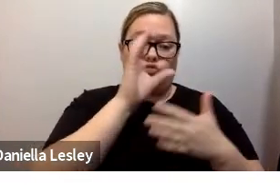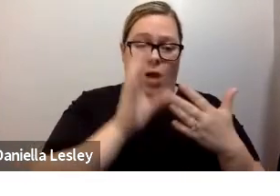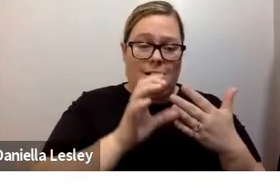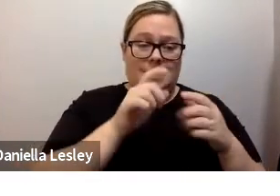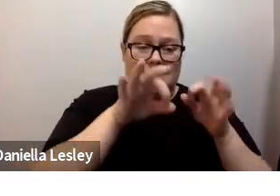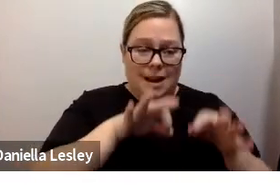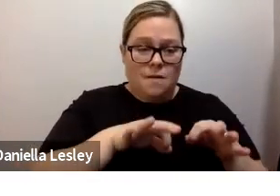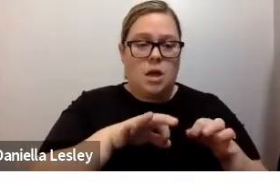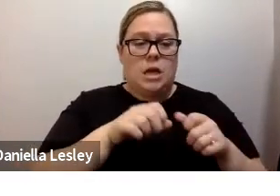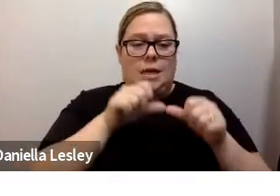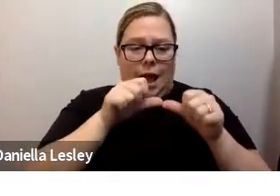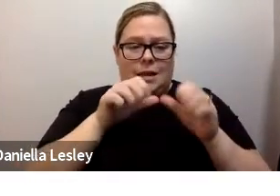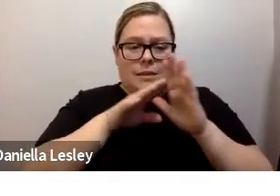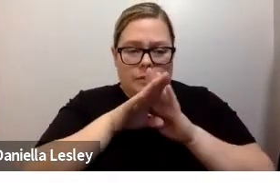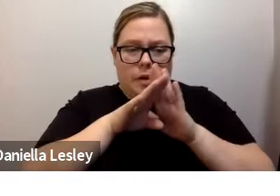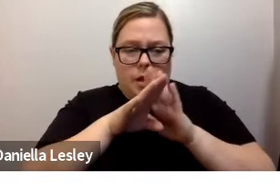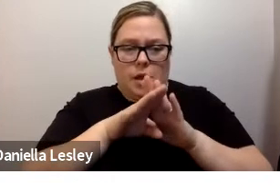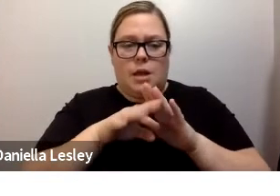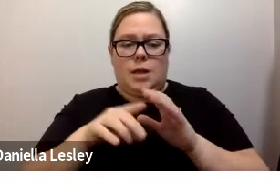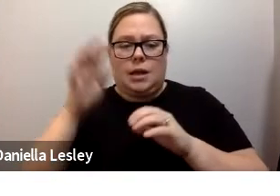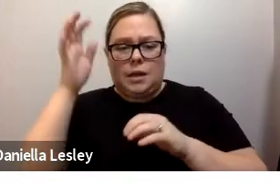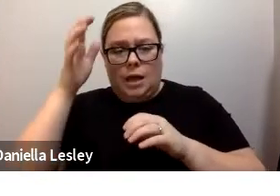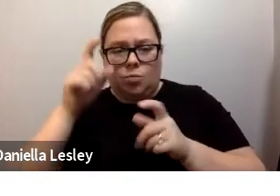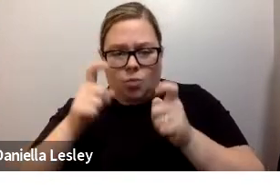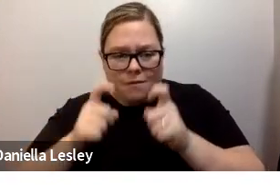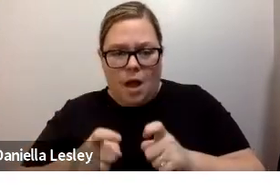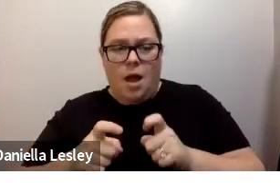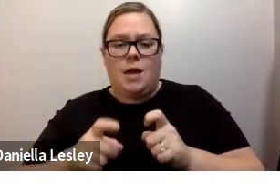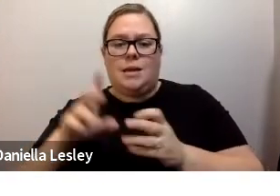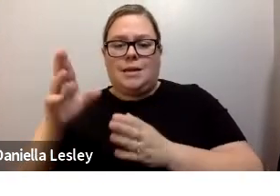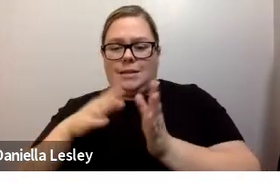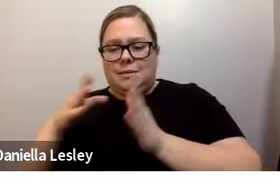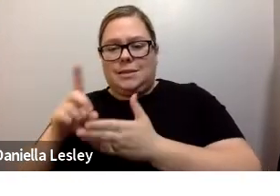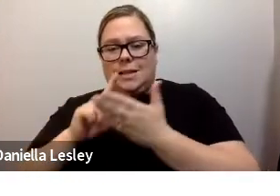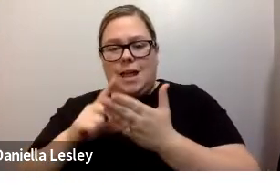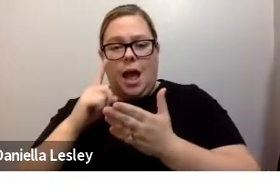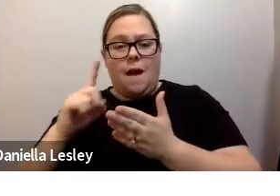concept development, concept refinement, and into design for production. And next slide.